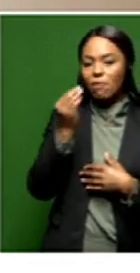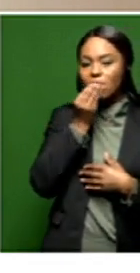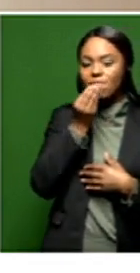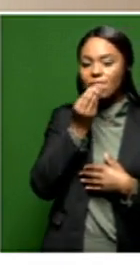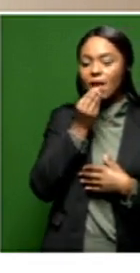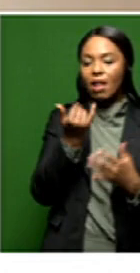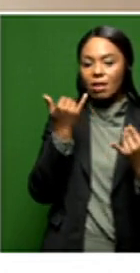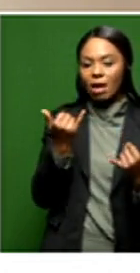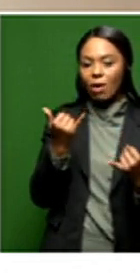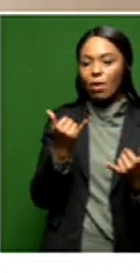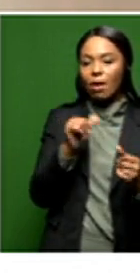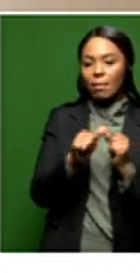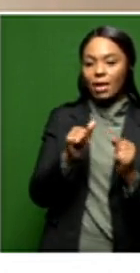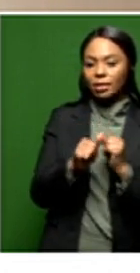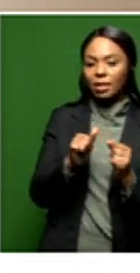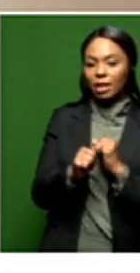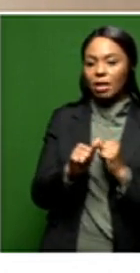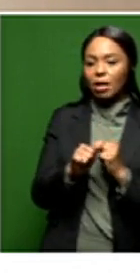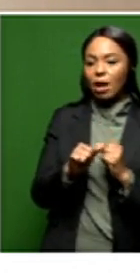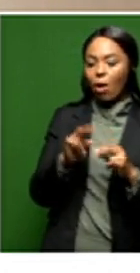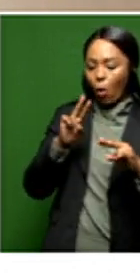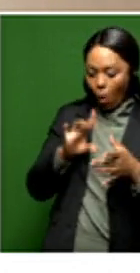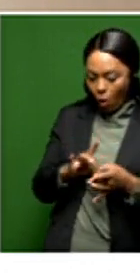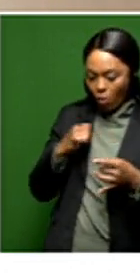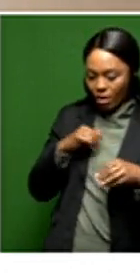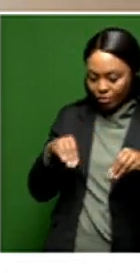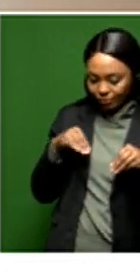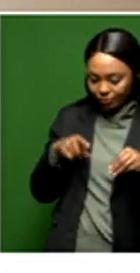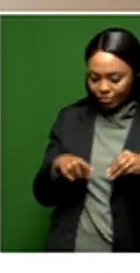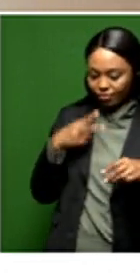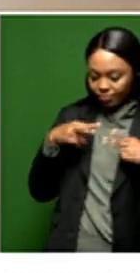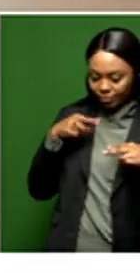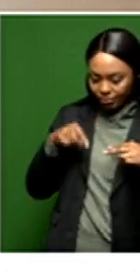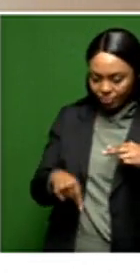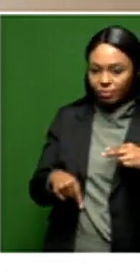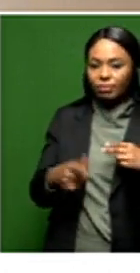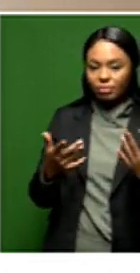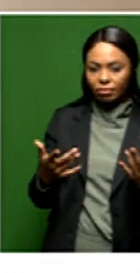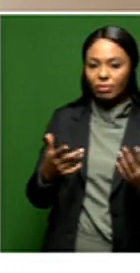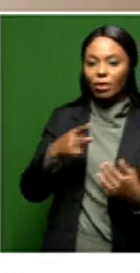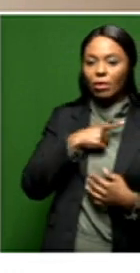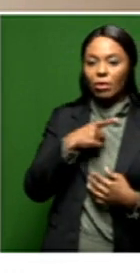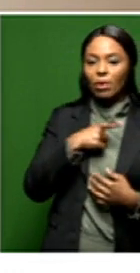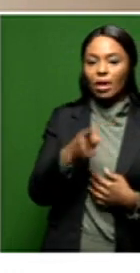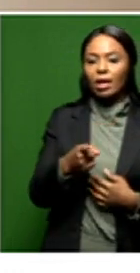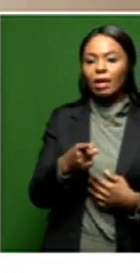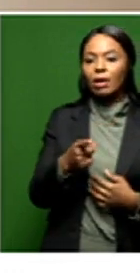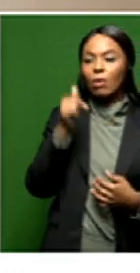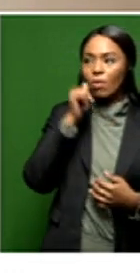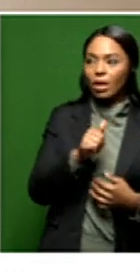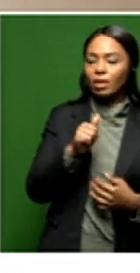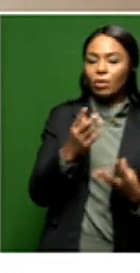this happen with the delivery model. For example, when I go out with my children, we're sitting in an Italian